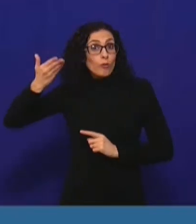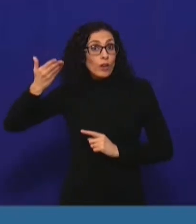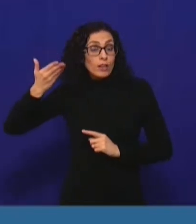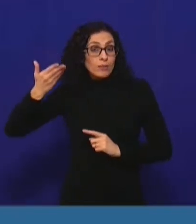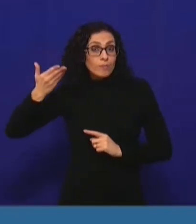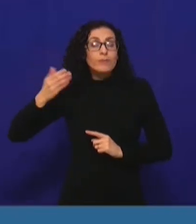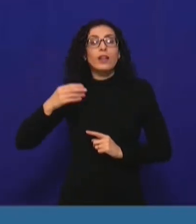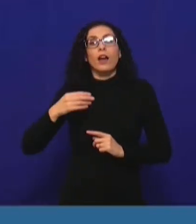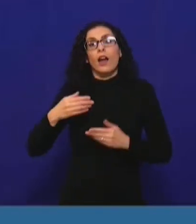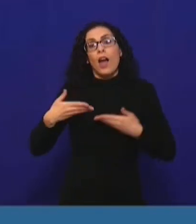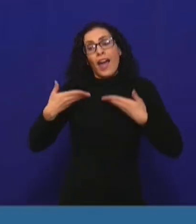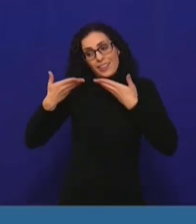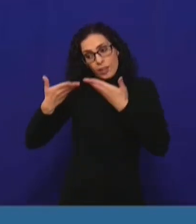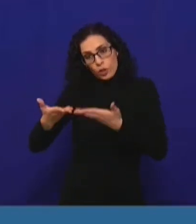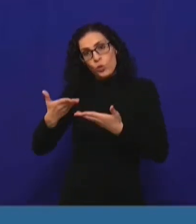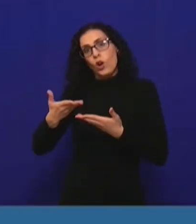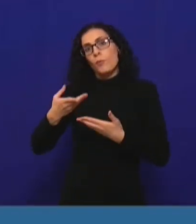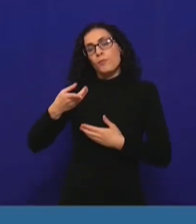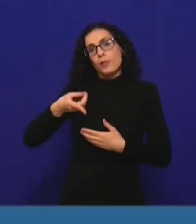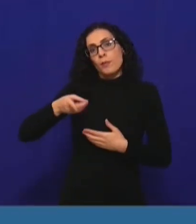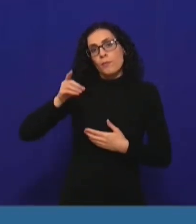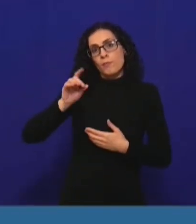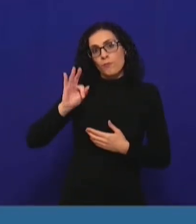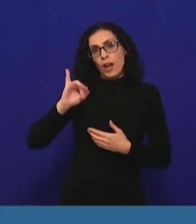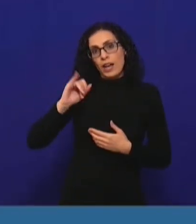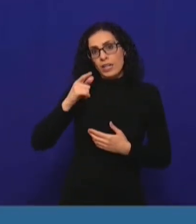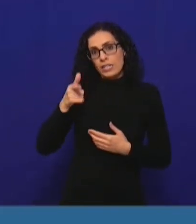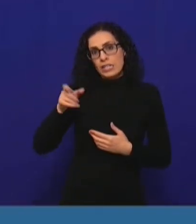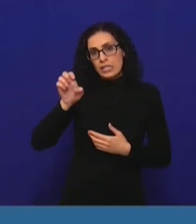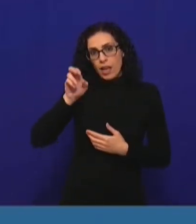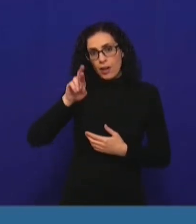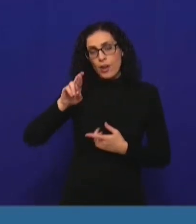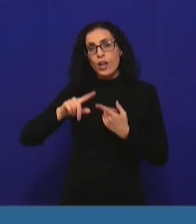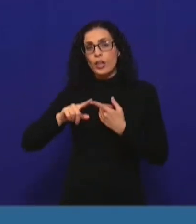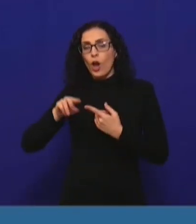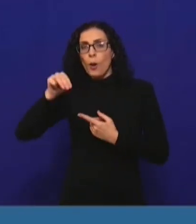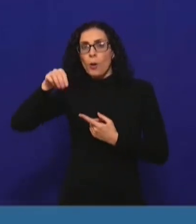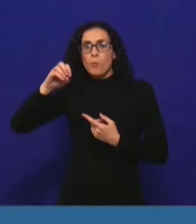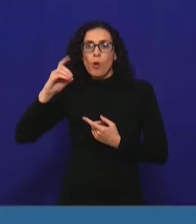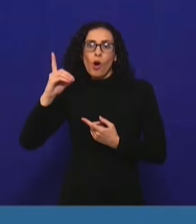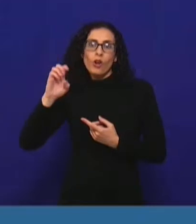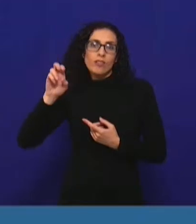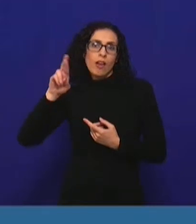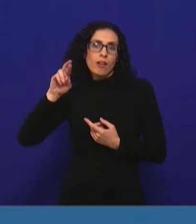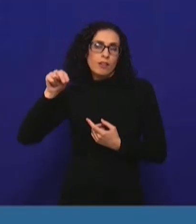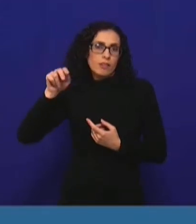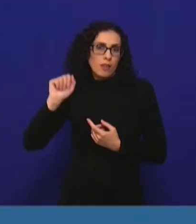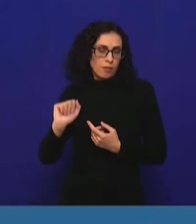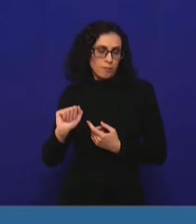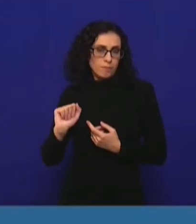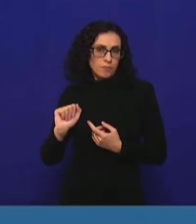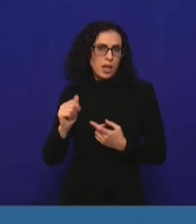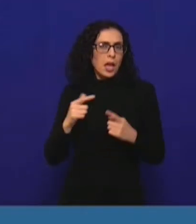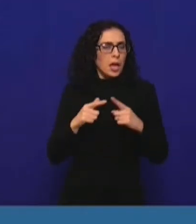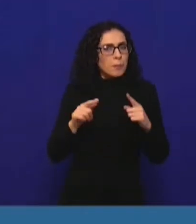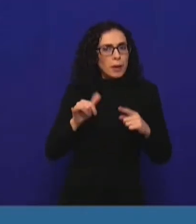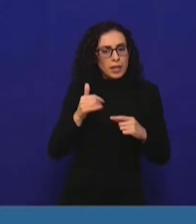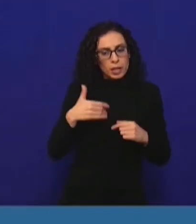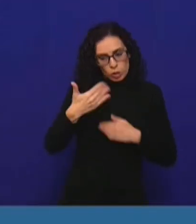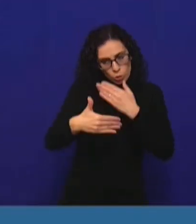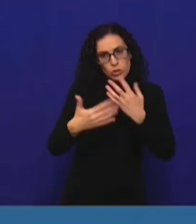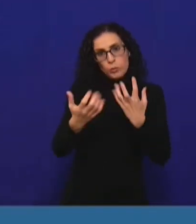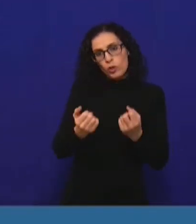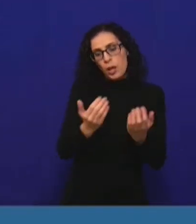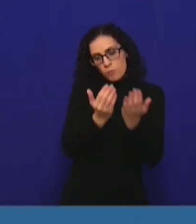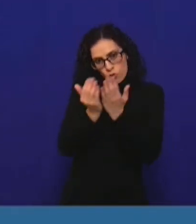minn 55 sena qegħdin intuhom bħalissa il-Pfizer jew inkella l-Moderna. Però ma teskludi xejn għaliex jekk aħna joħorġu iktar studji